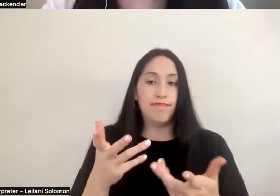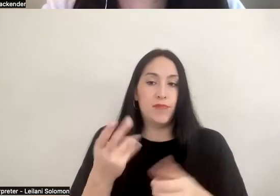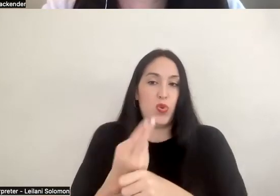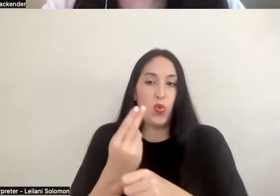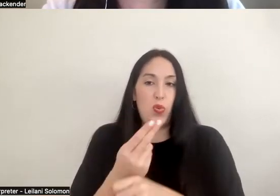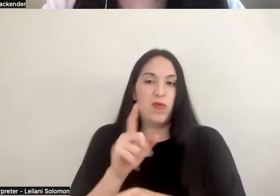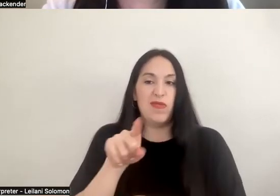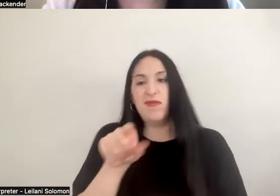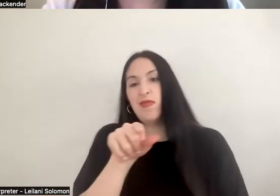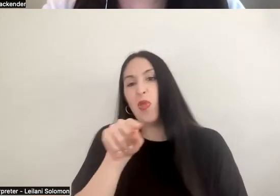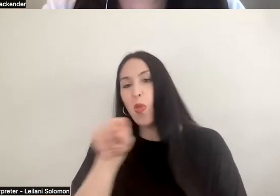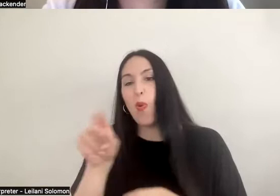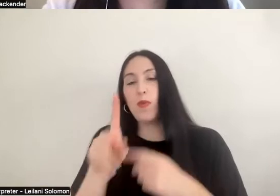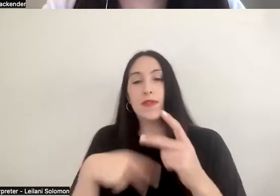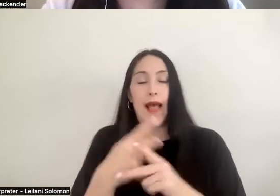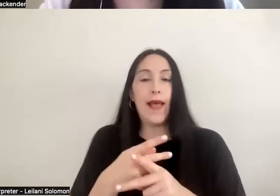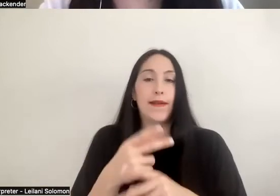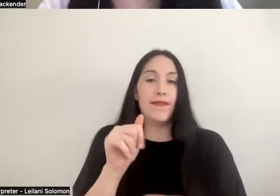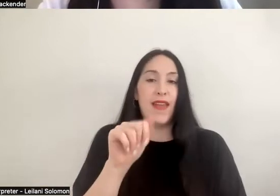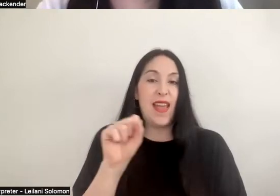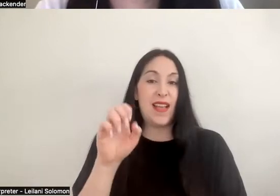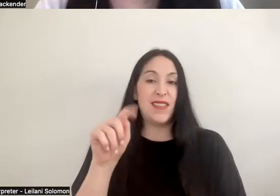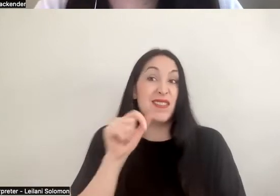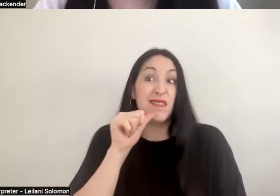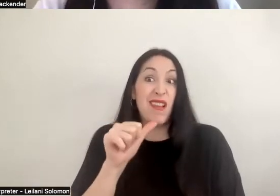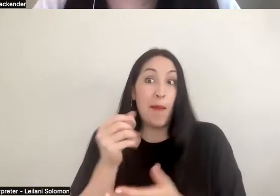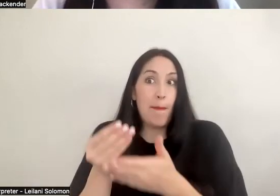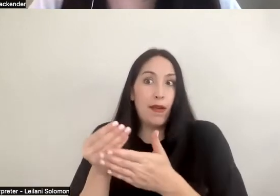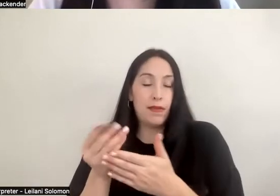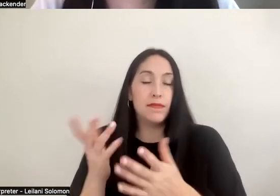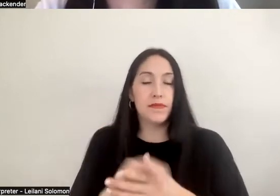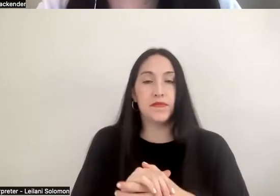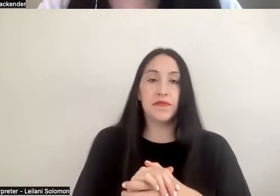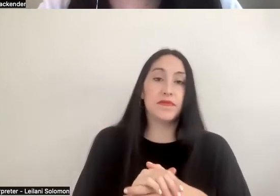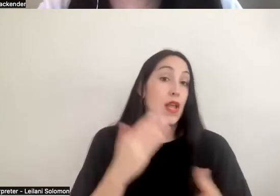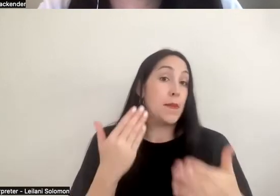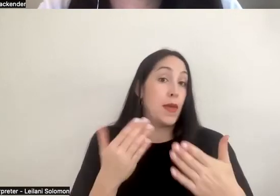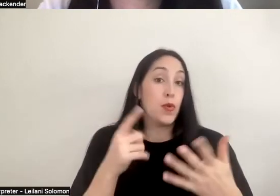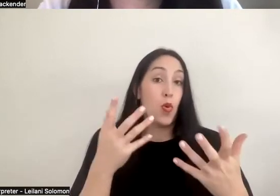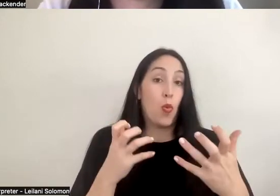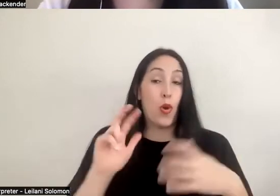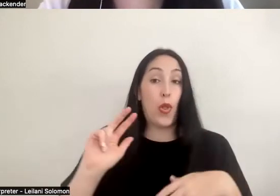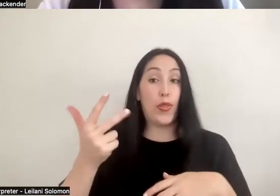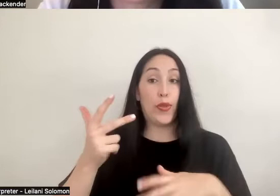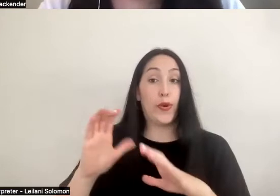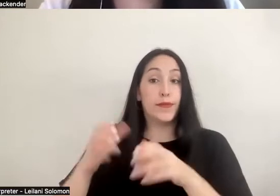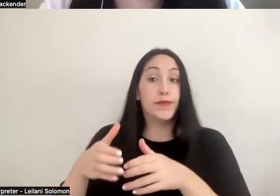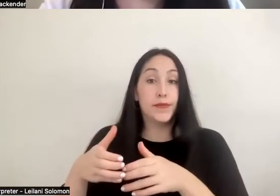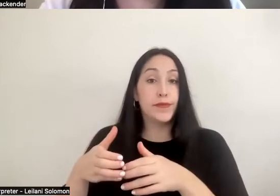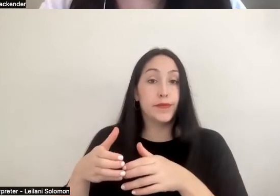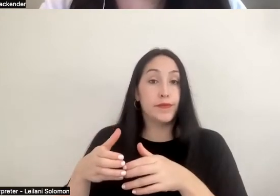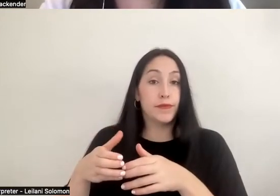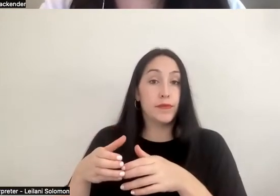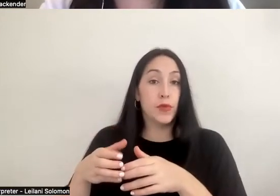And it's possible that you want a third-party trustee to control those assets for